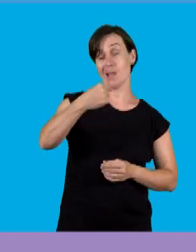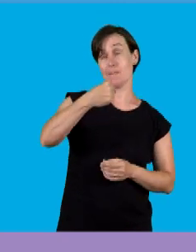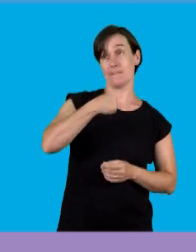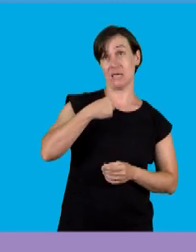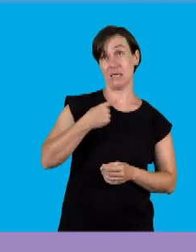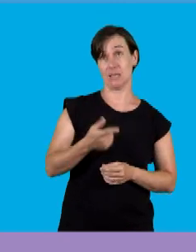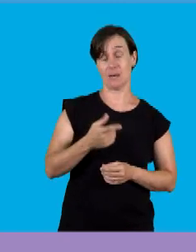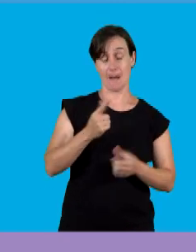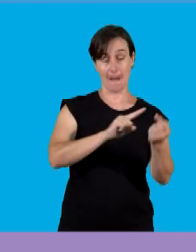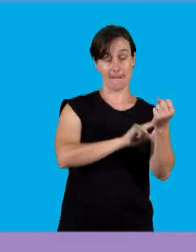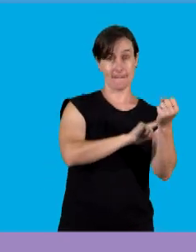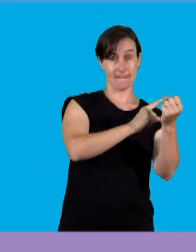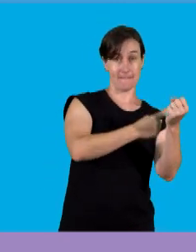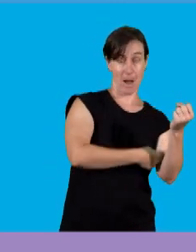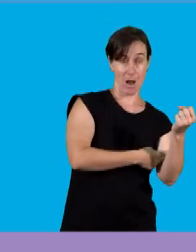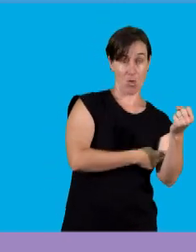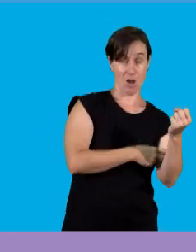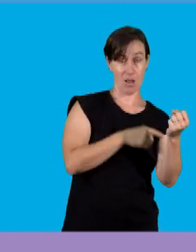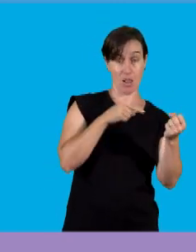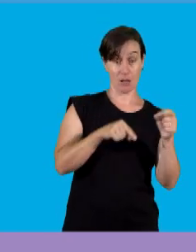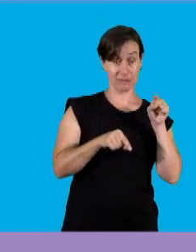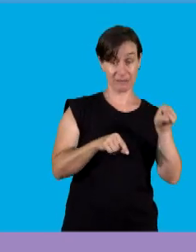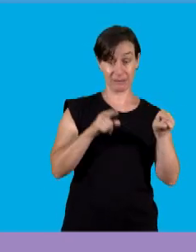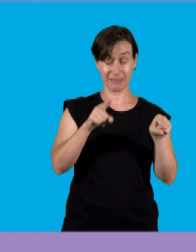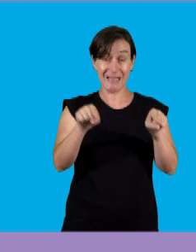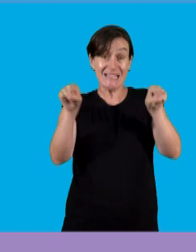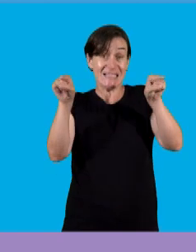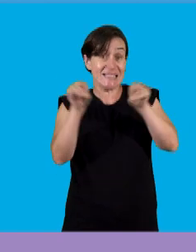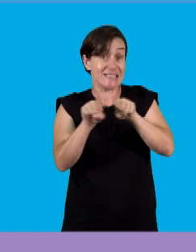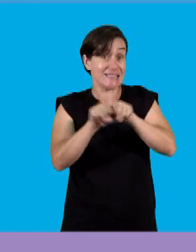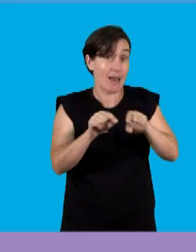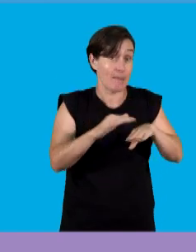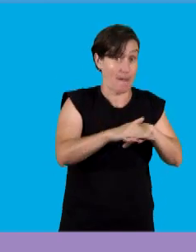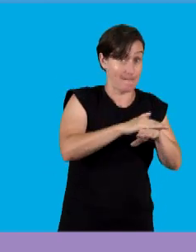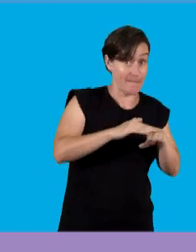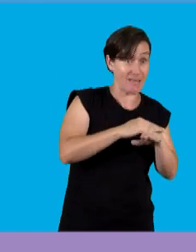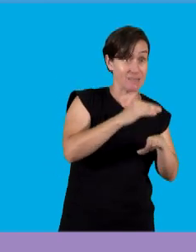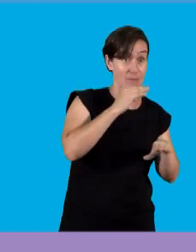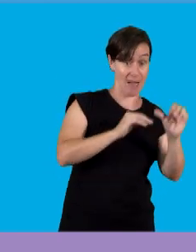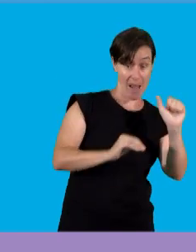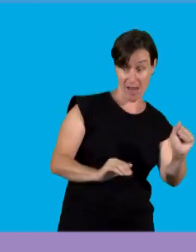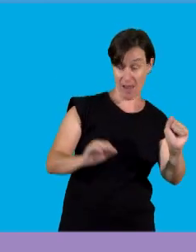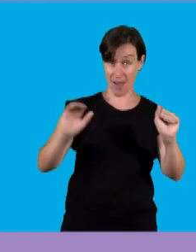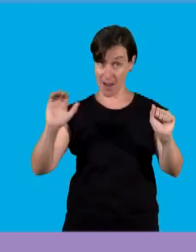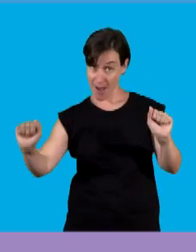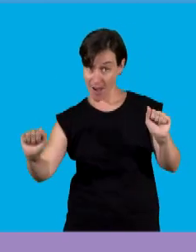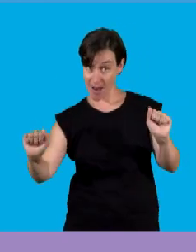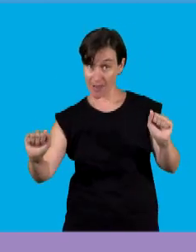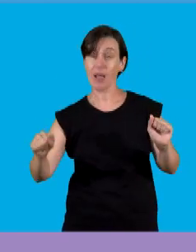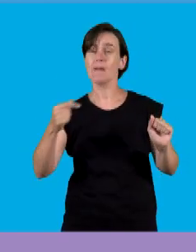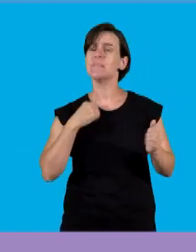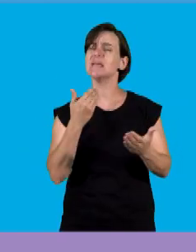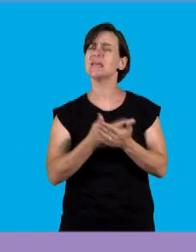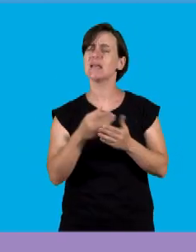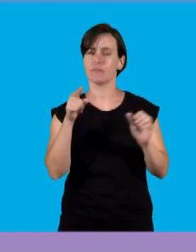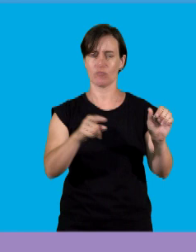am multiplying powers of the same base, so we have a base A and a base A, what